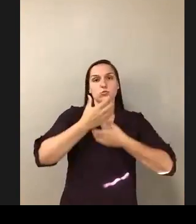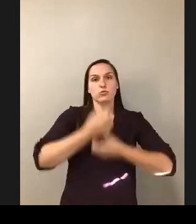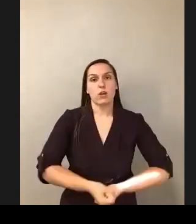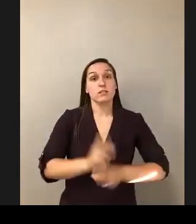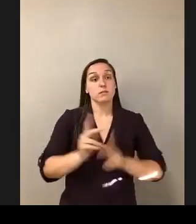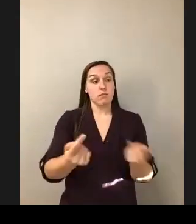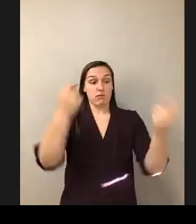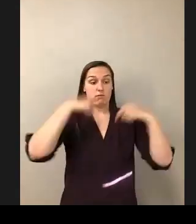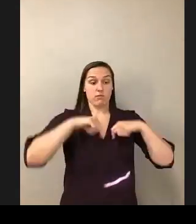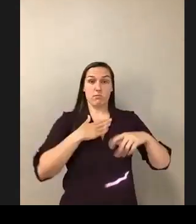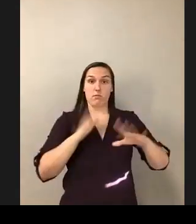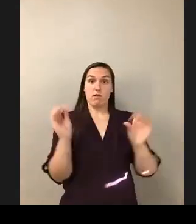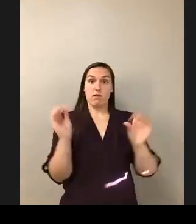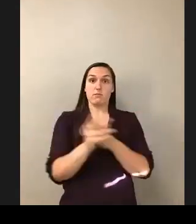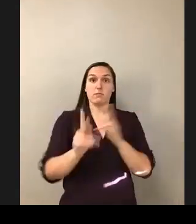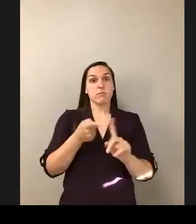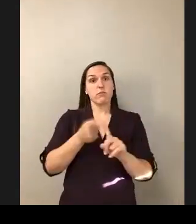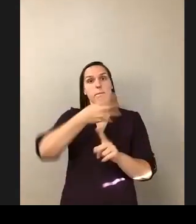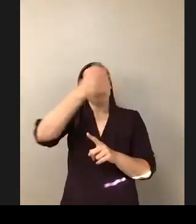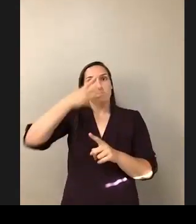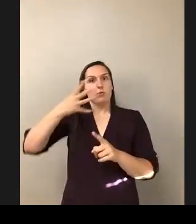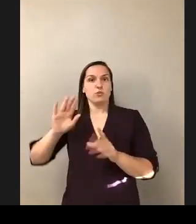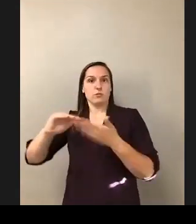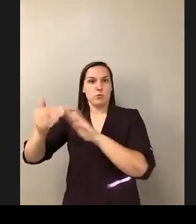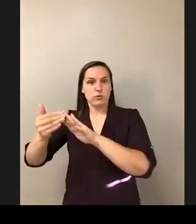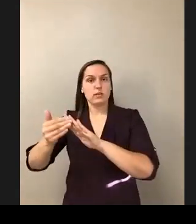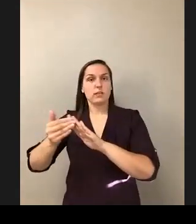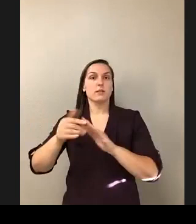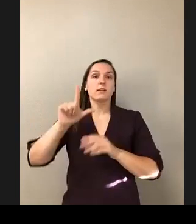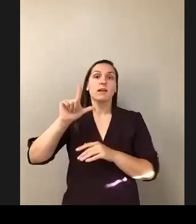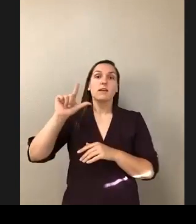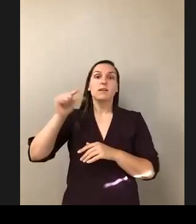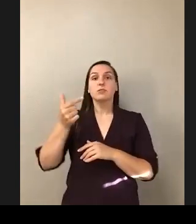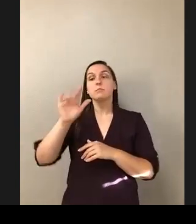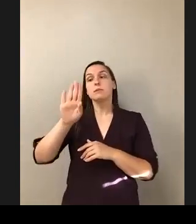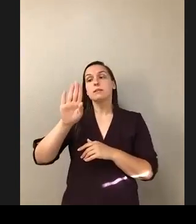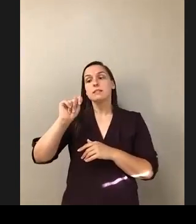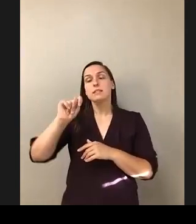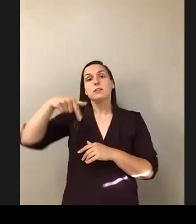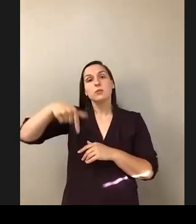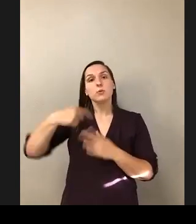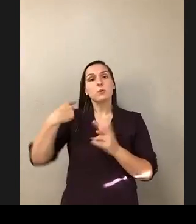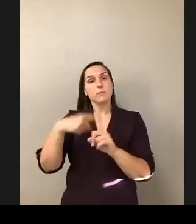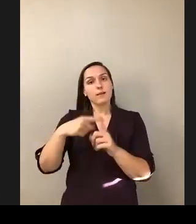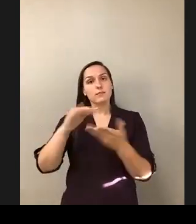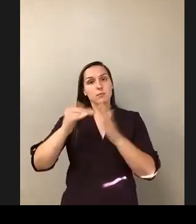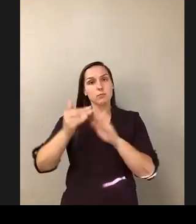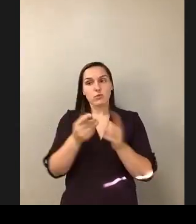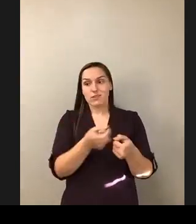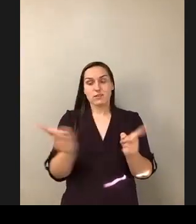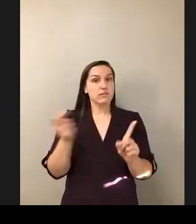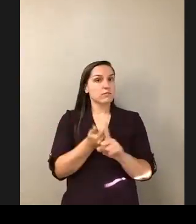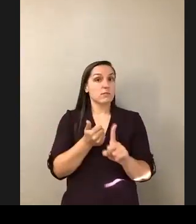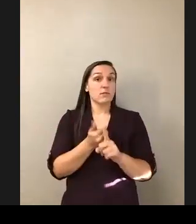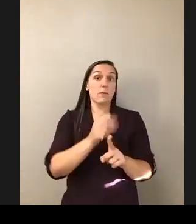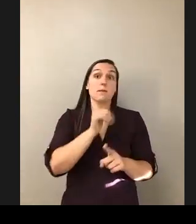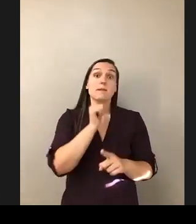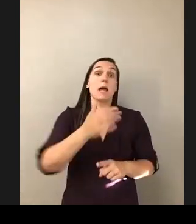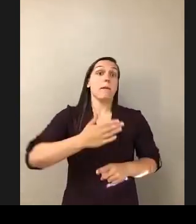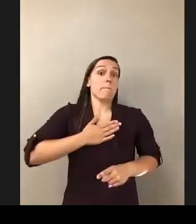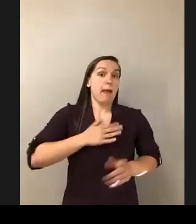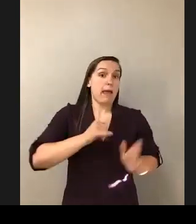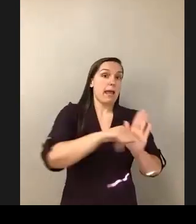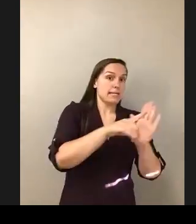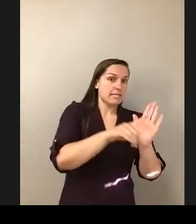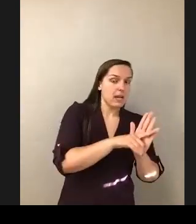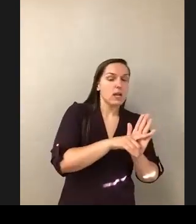office, especially people from the immigrant community, the LGBTQ plus community, even though those may not be my identities, get enough